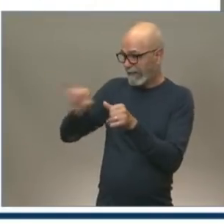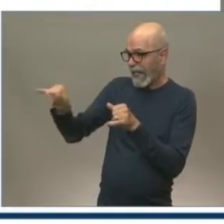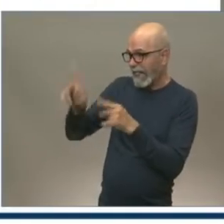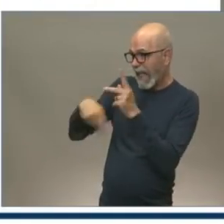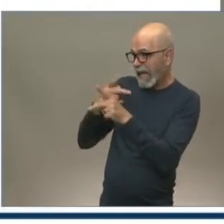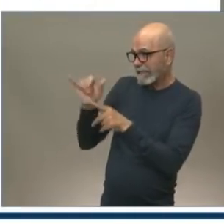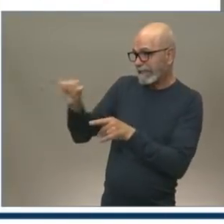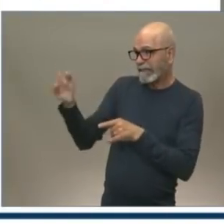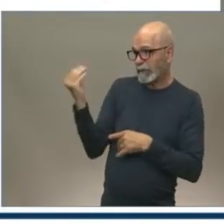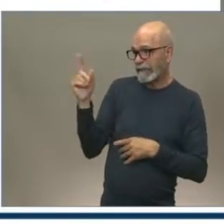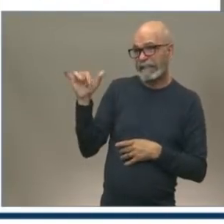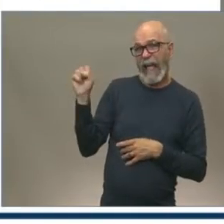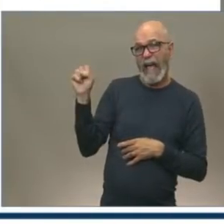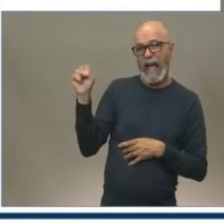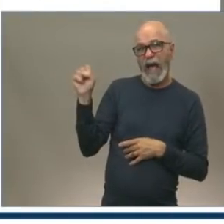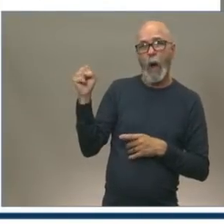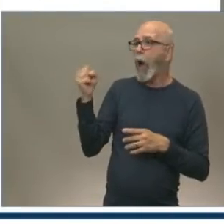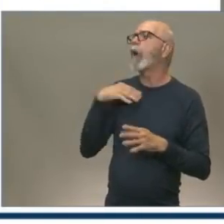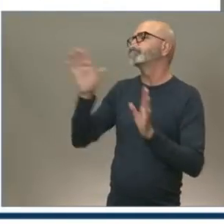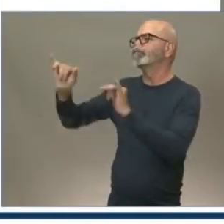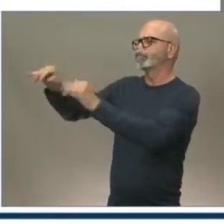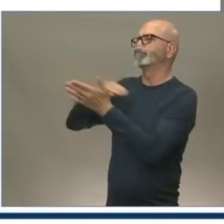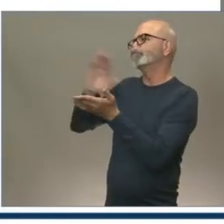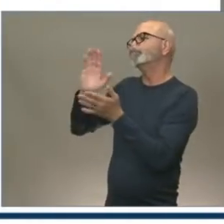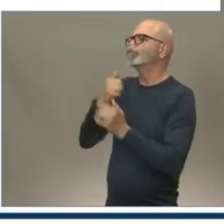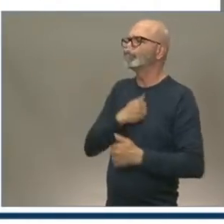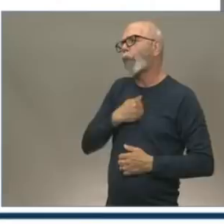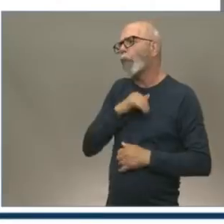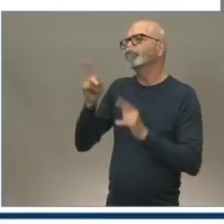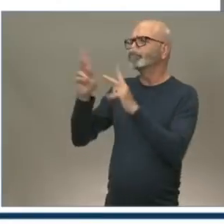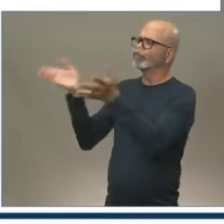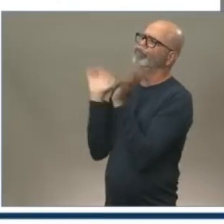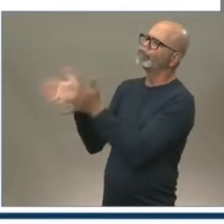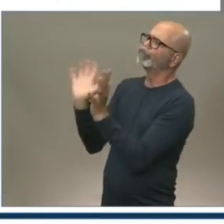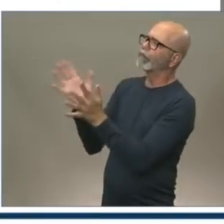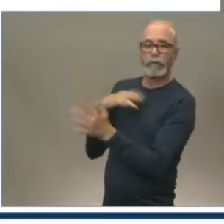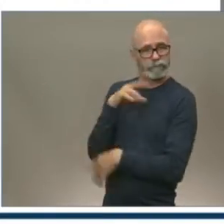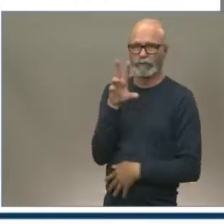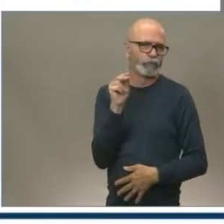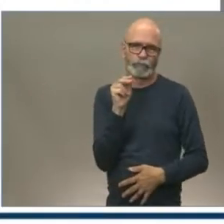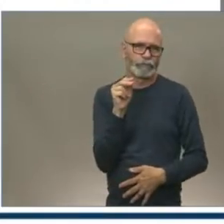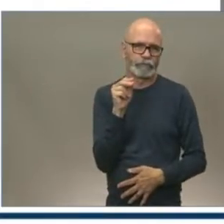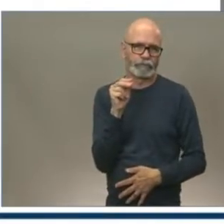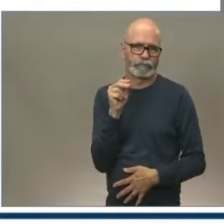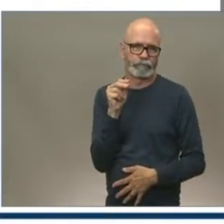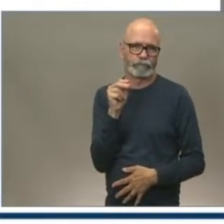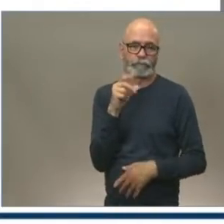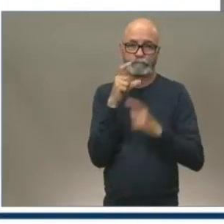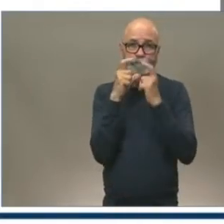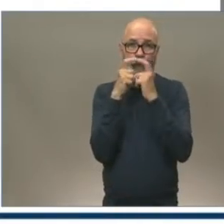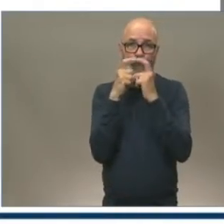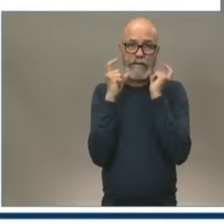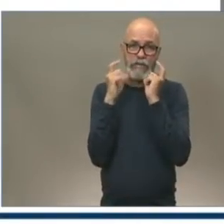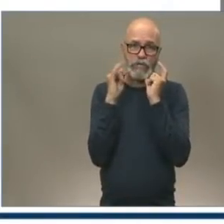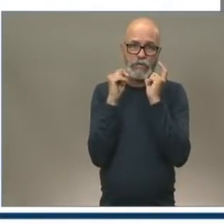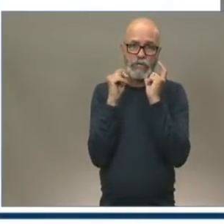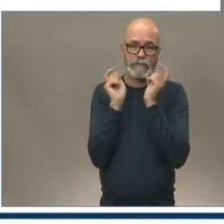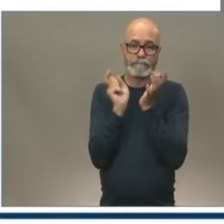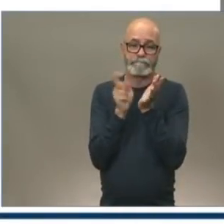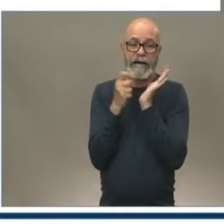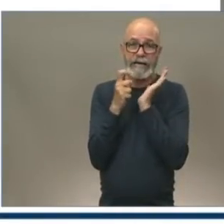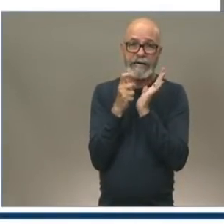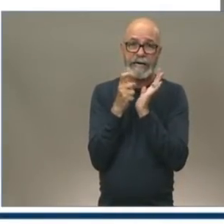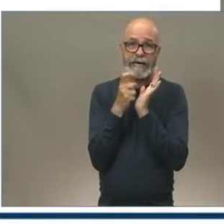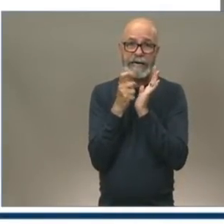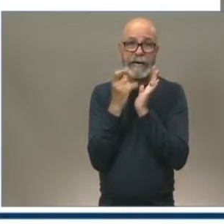or they're a close contact of a known case. Wear your mask where required, and even in places where it's not